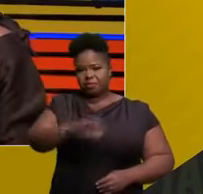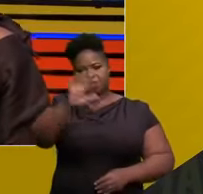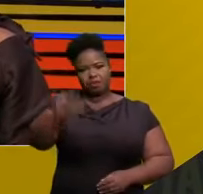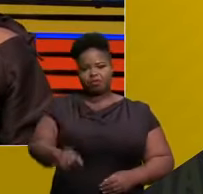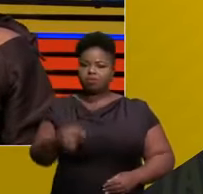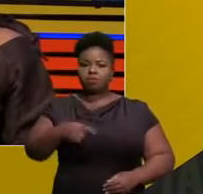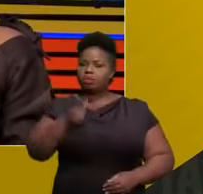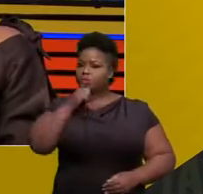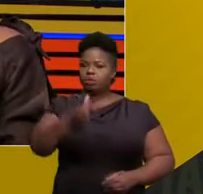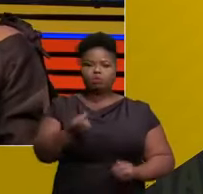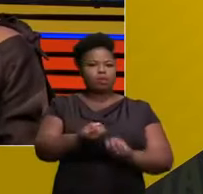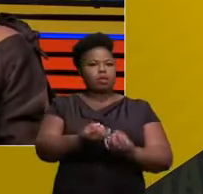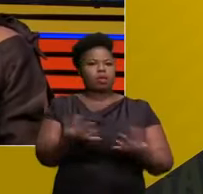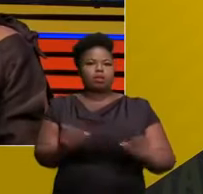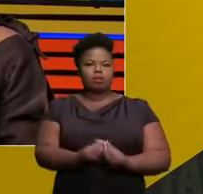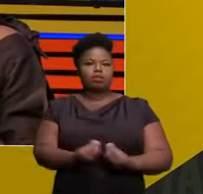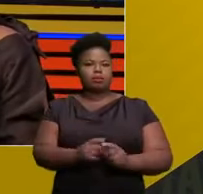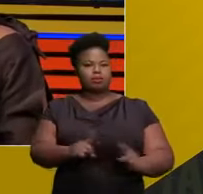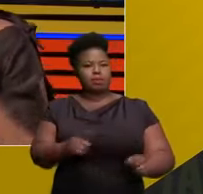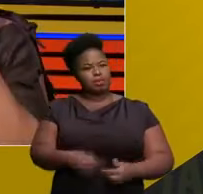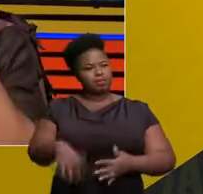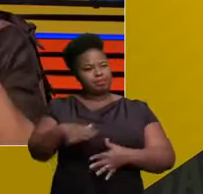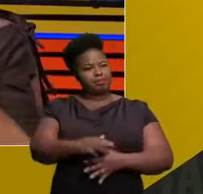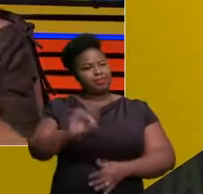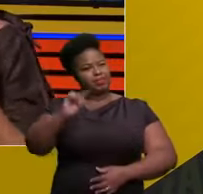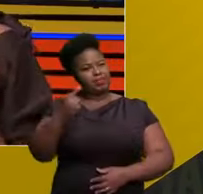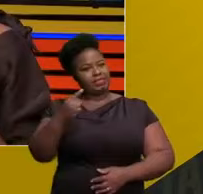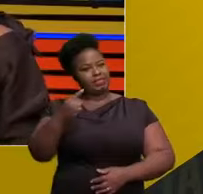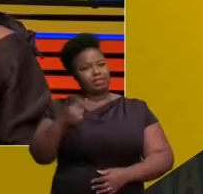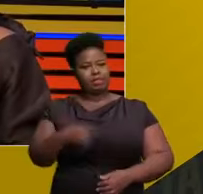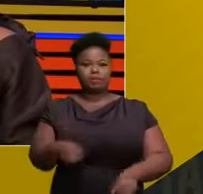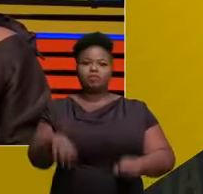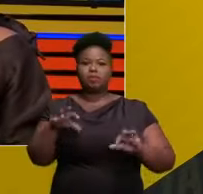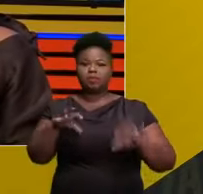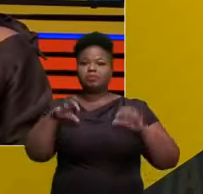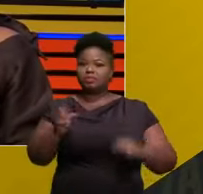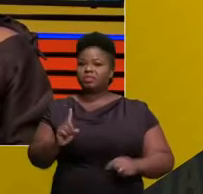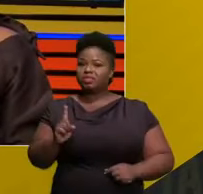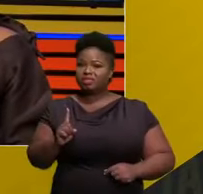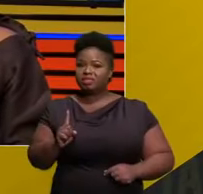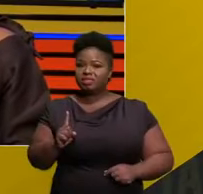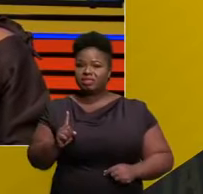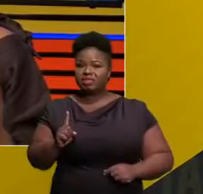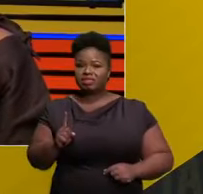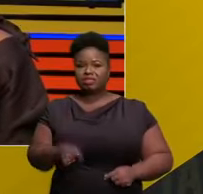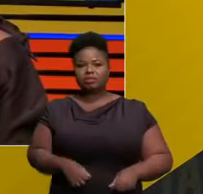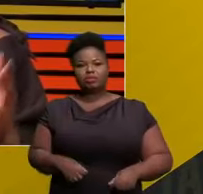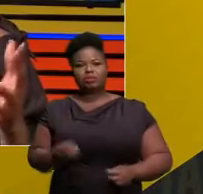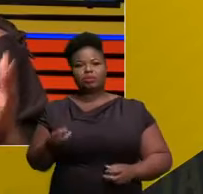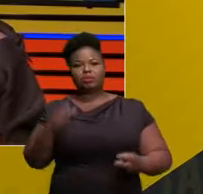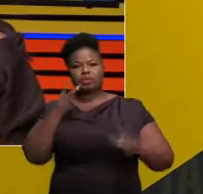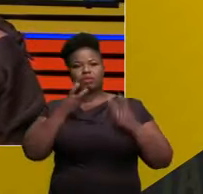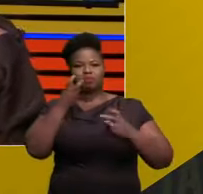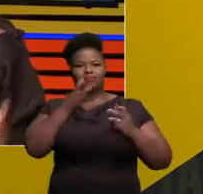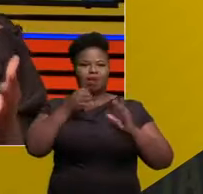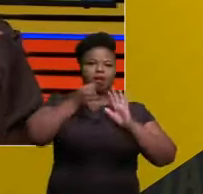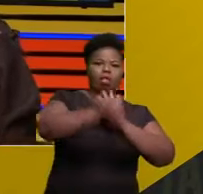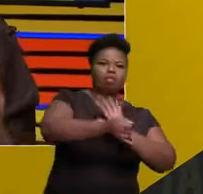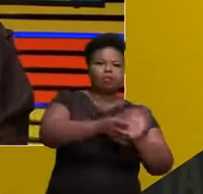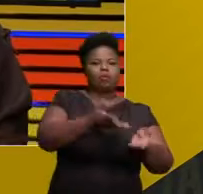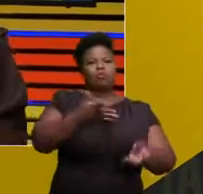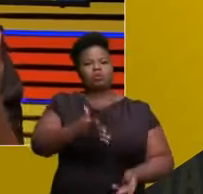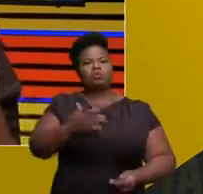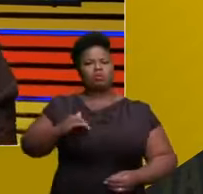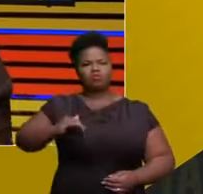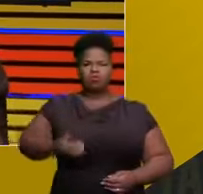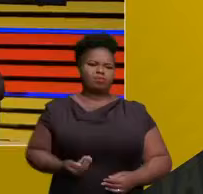so nakiri chaba, but I think the number one thing that I've got big fear for is just being hunted down as a woman. It really